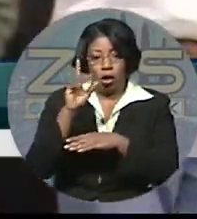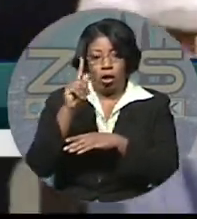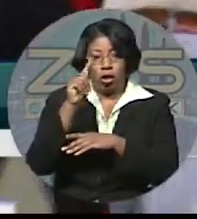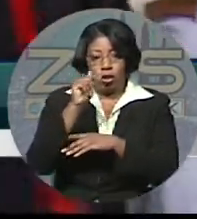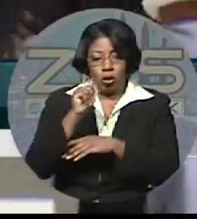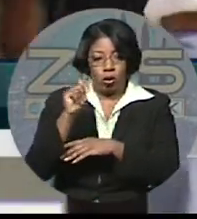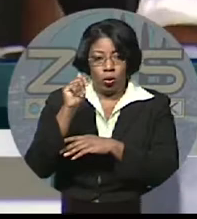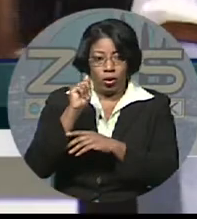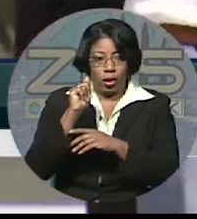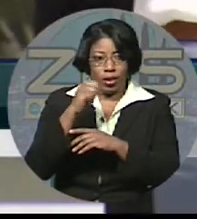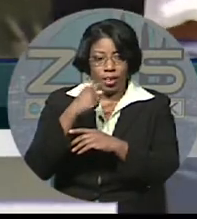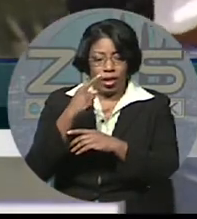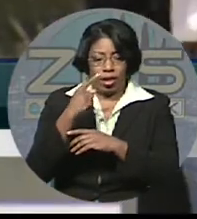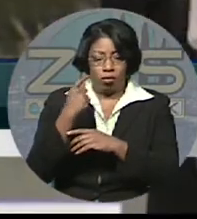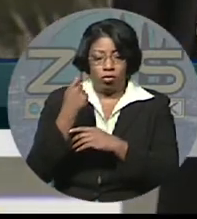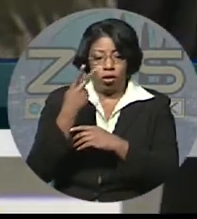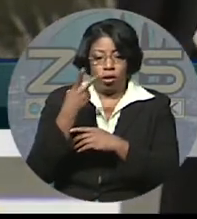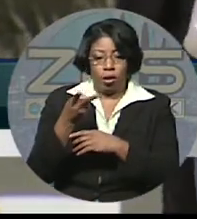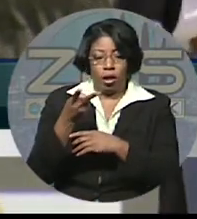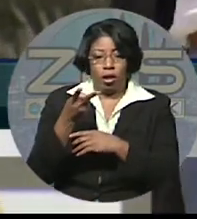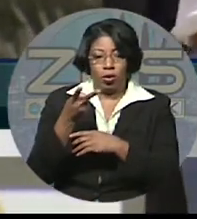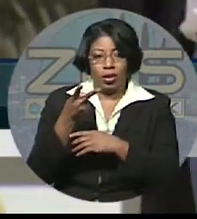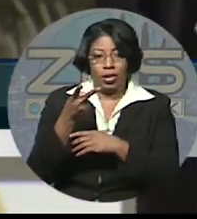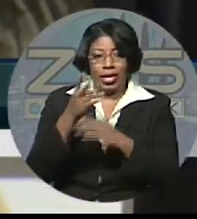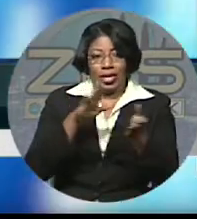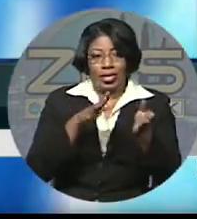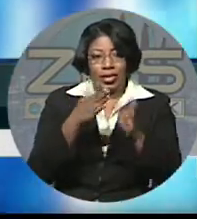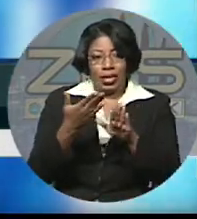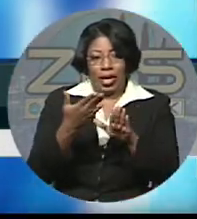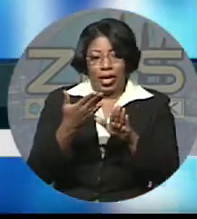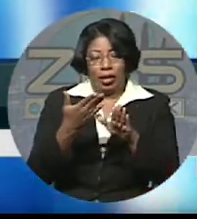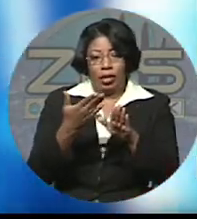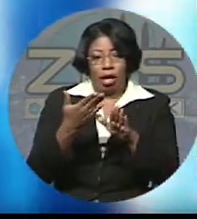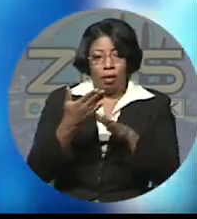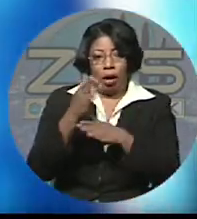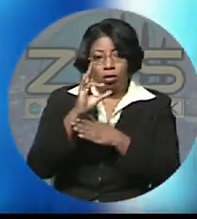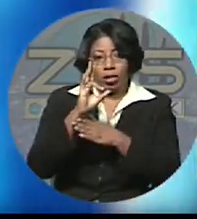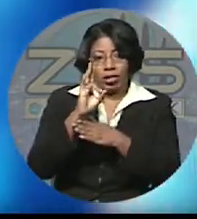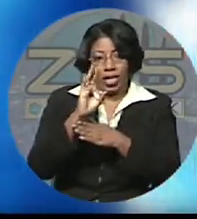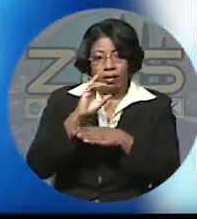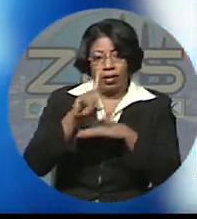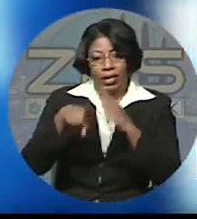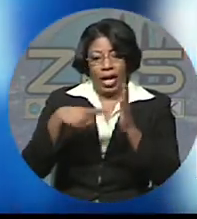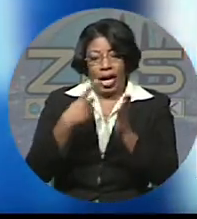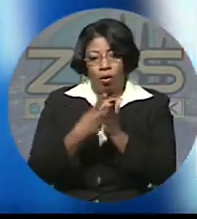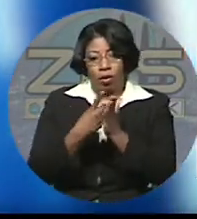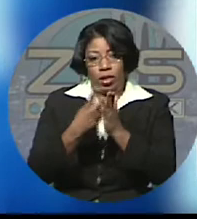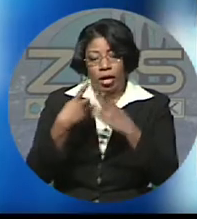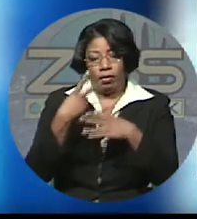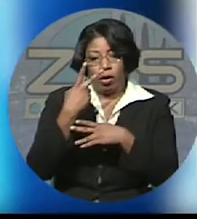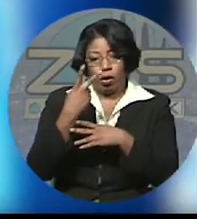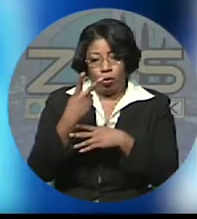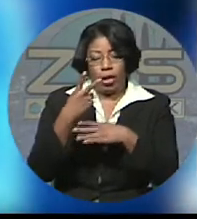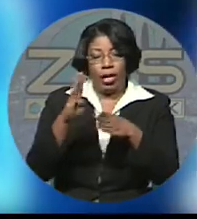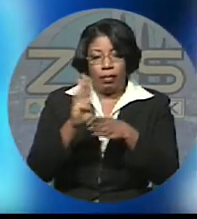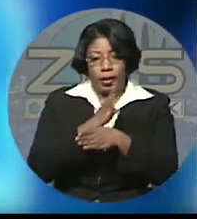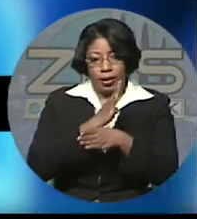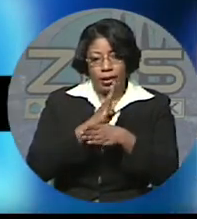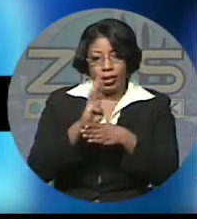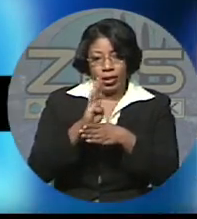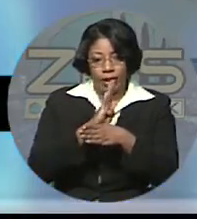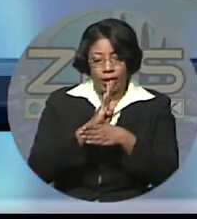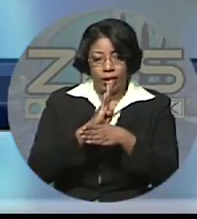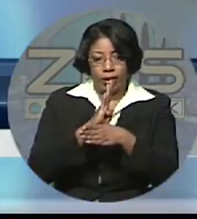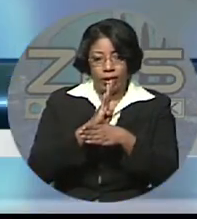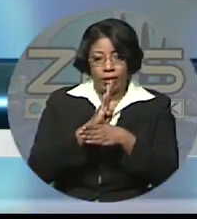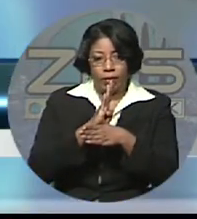Vasili appeared to have been dead for more than 7 hours. The foot doctor had three practices in Sydney, Australia, and started